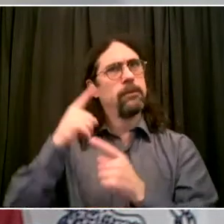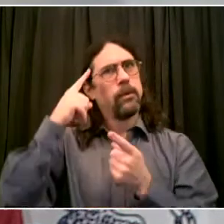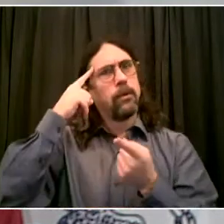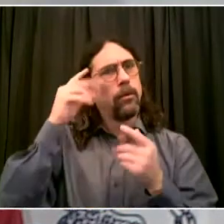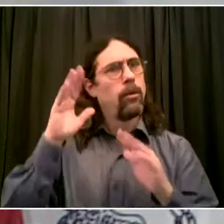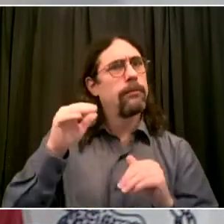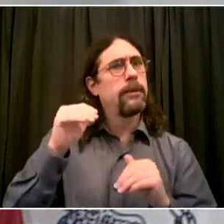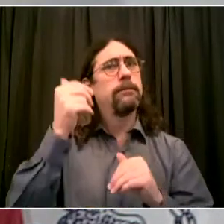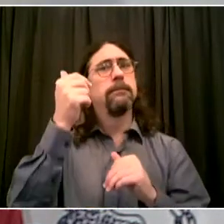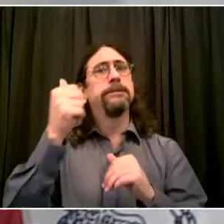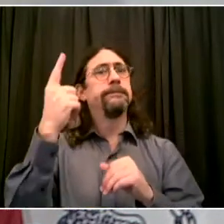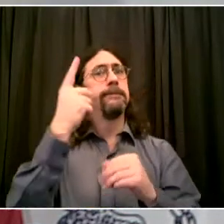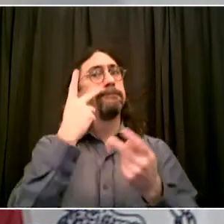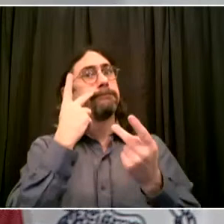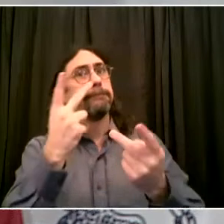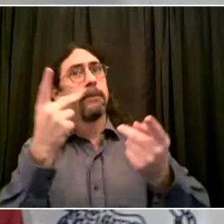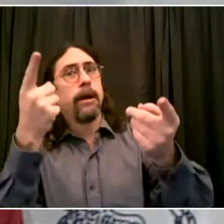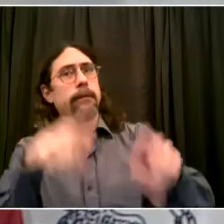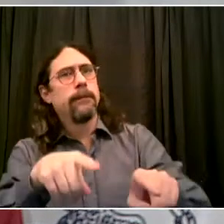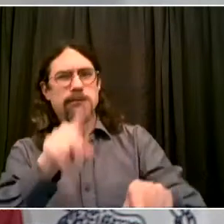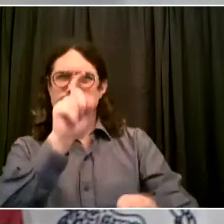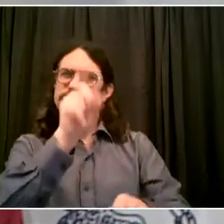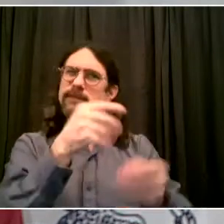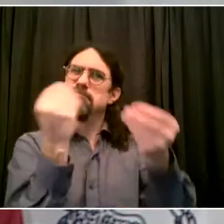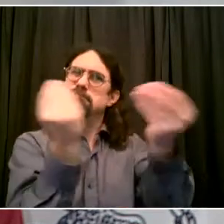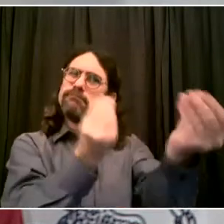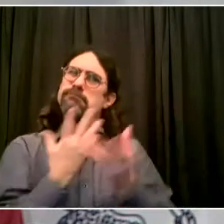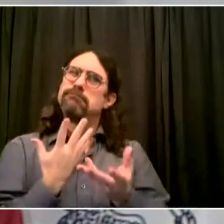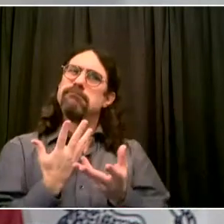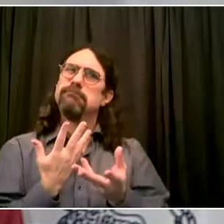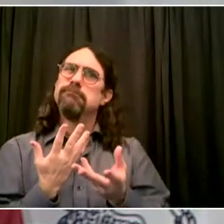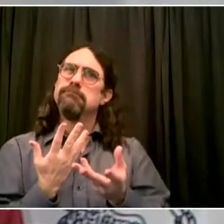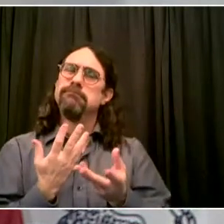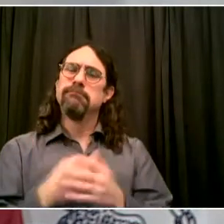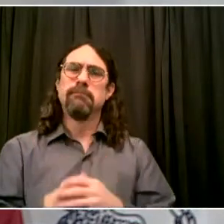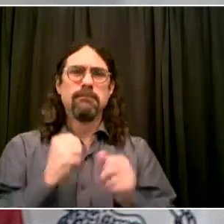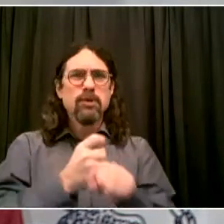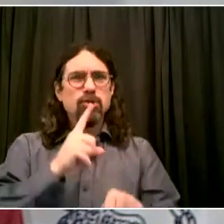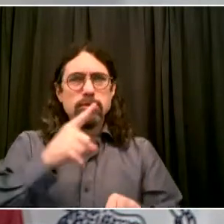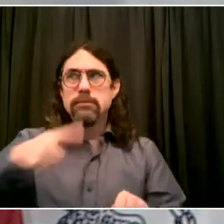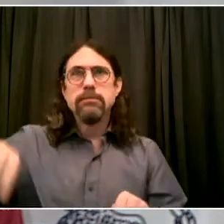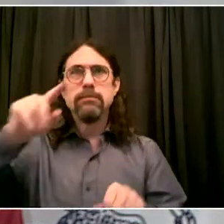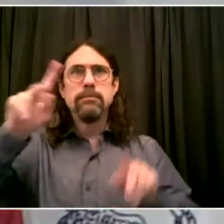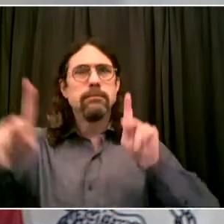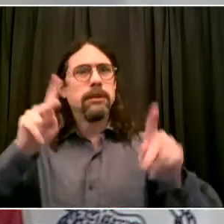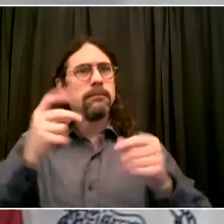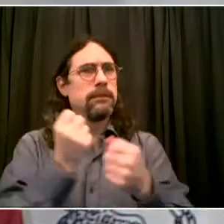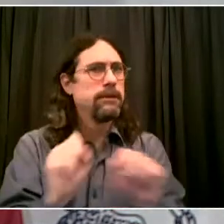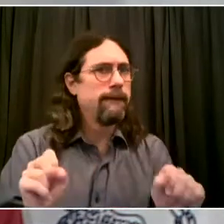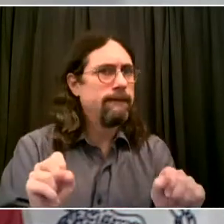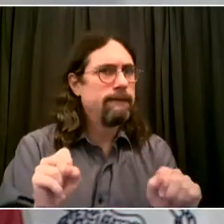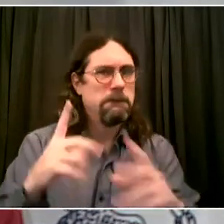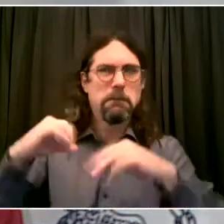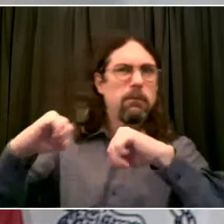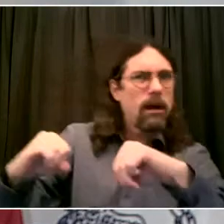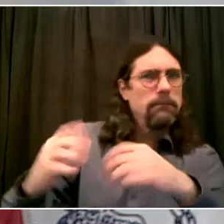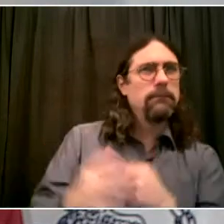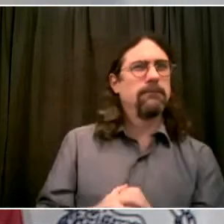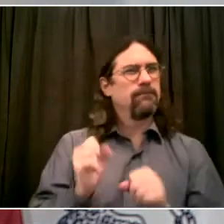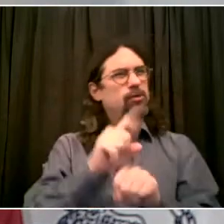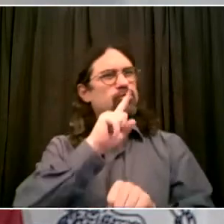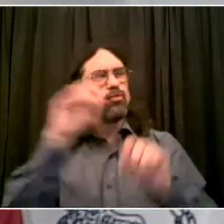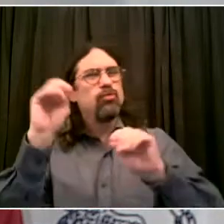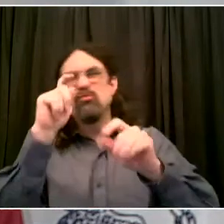will protect their identities. We want to make sure that we get information so that we can stop hate crimes. So I am